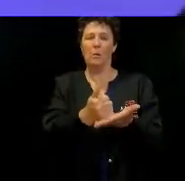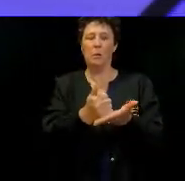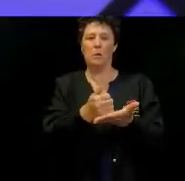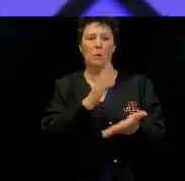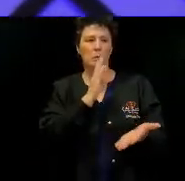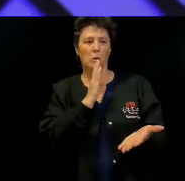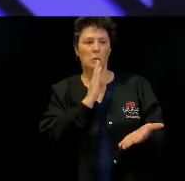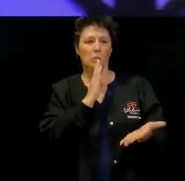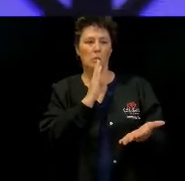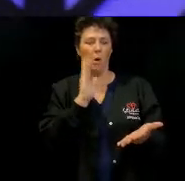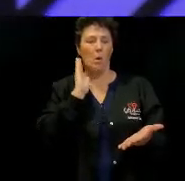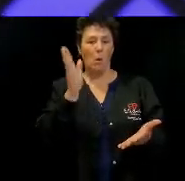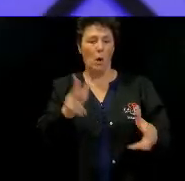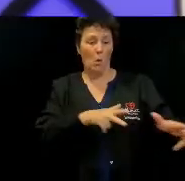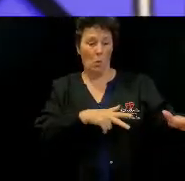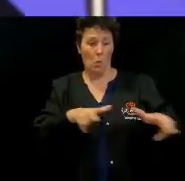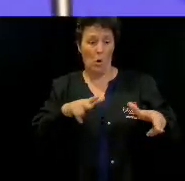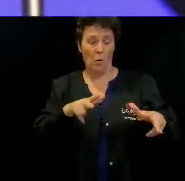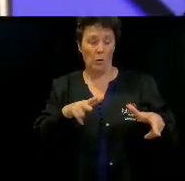That will walk you off the ledge.